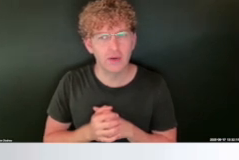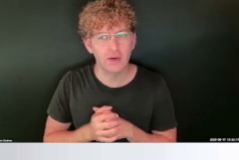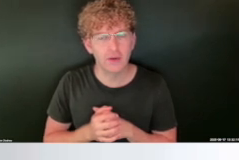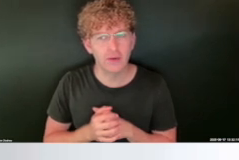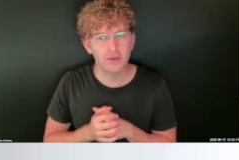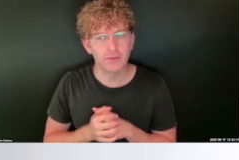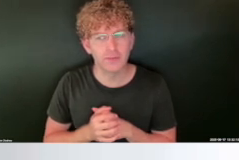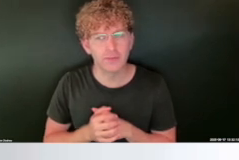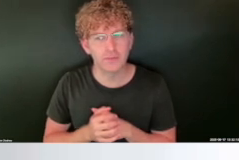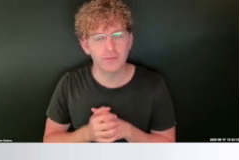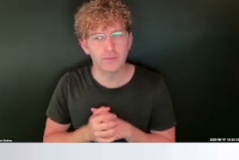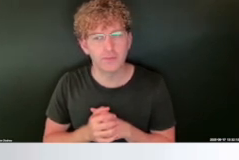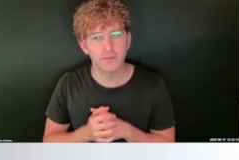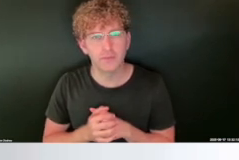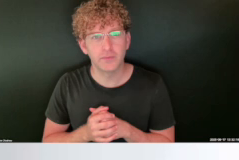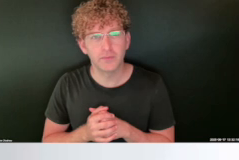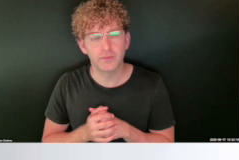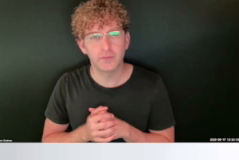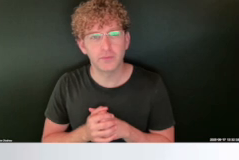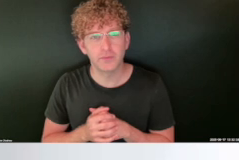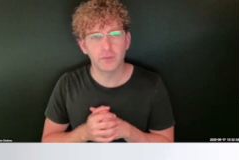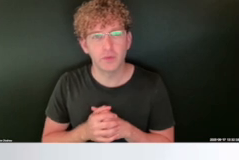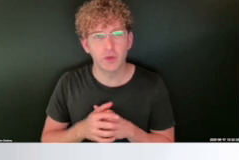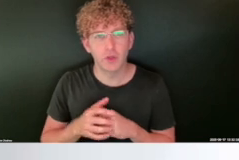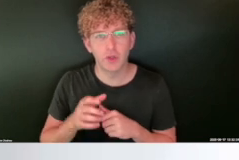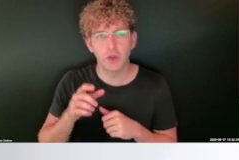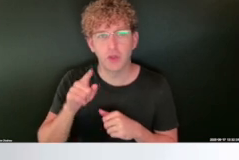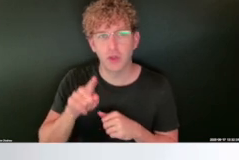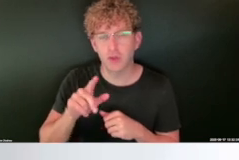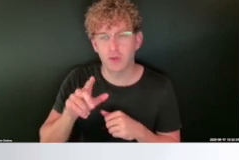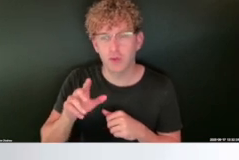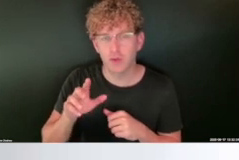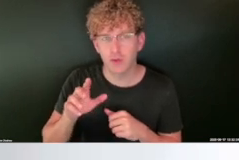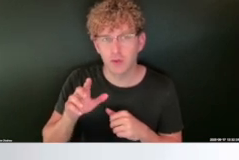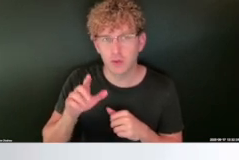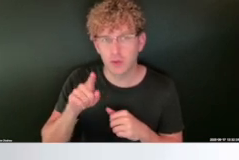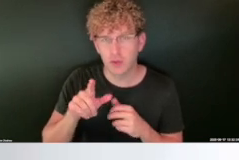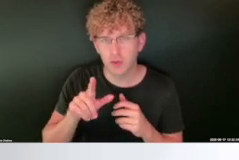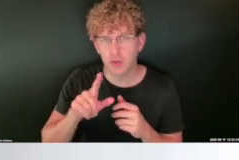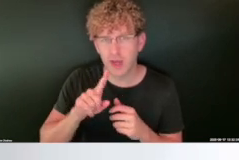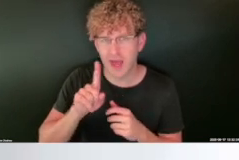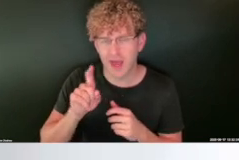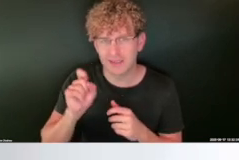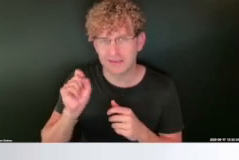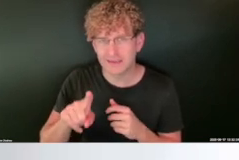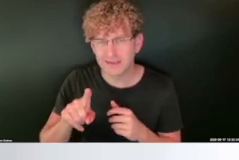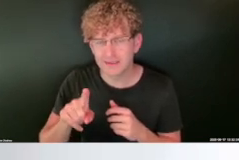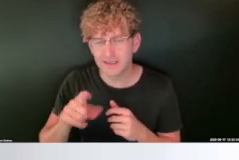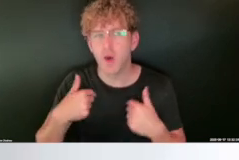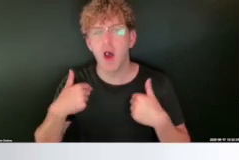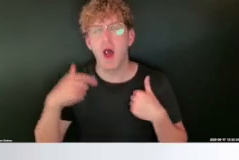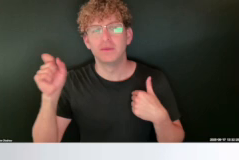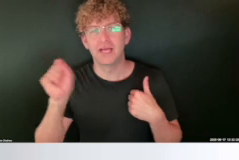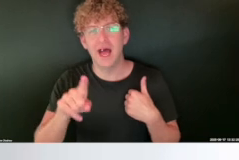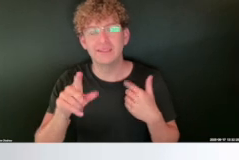The 35 million for AQUIP, you're asking? No, I was asking, is there a percentage